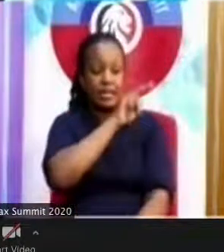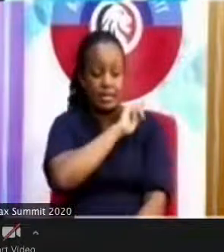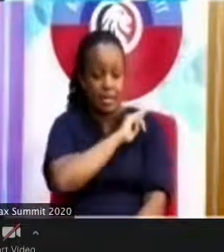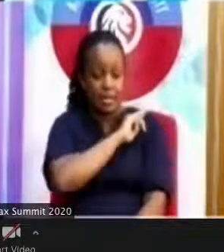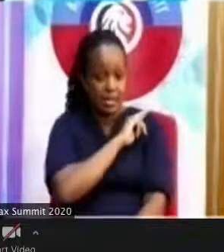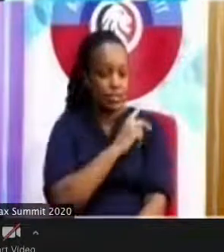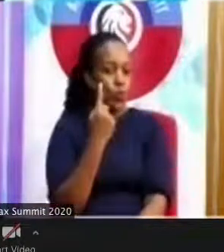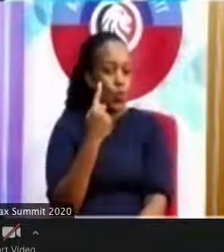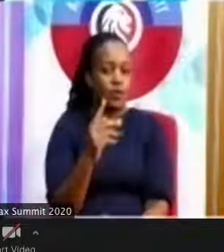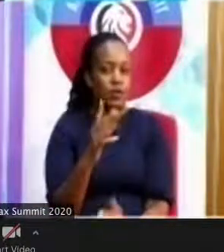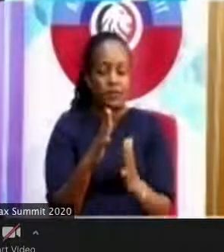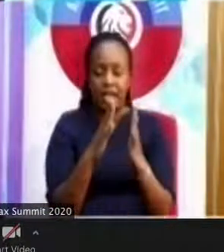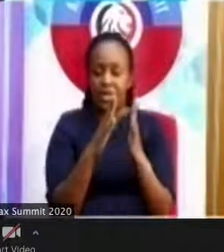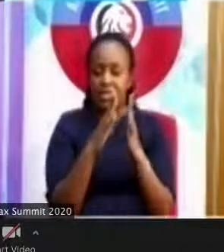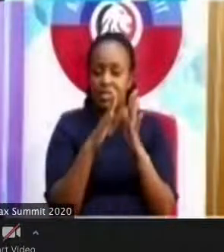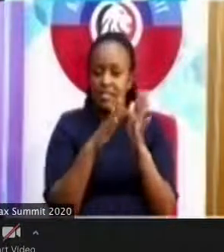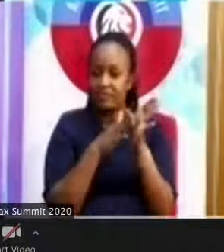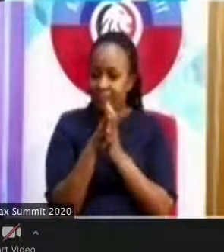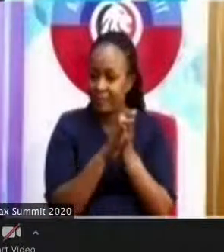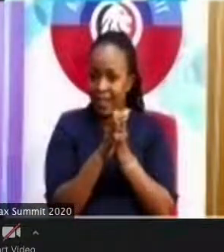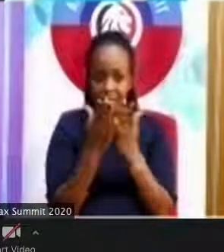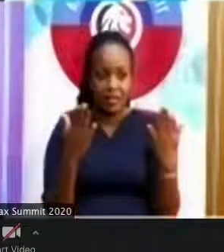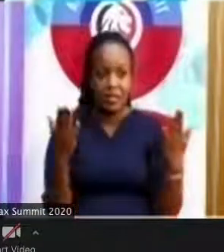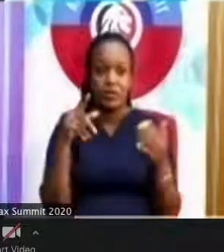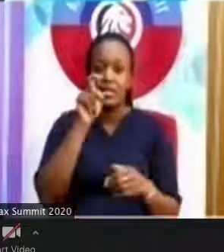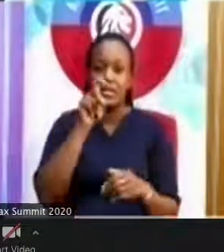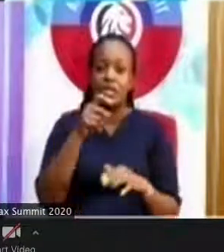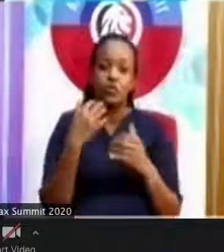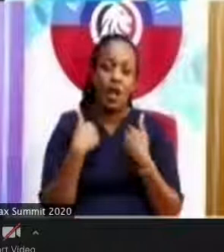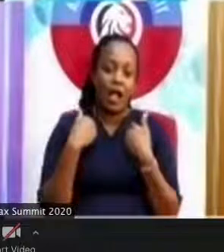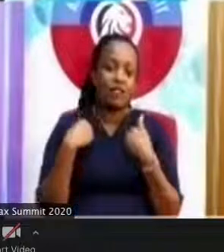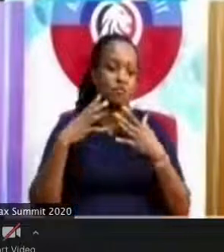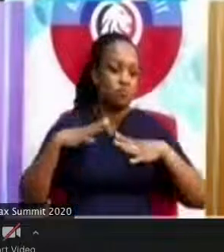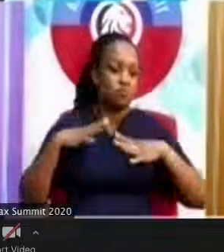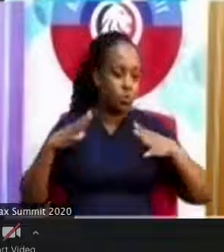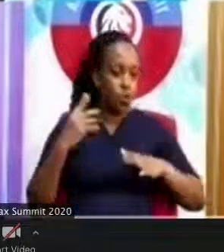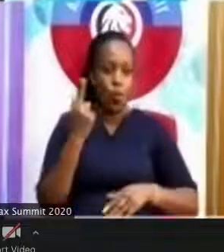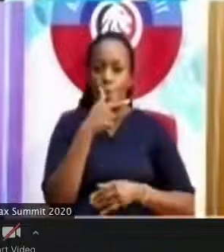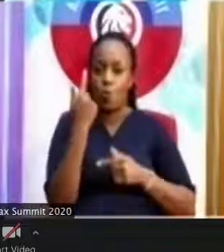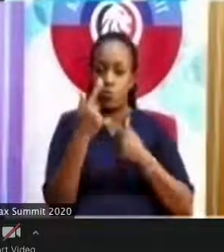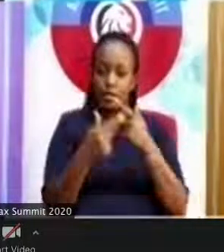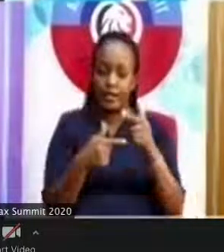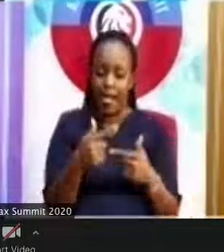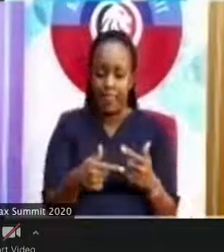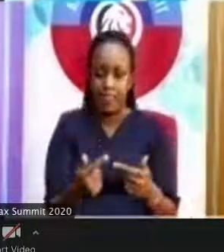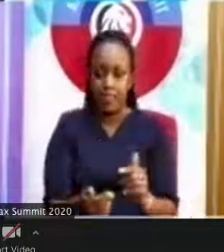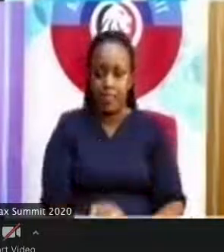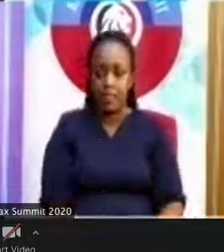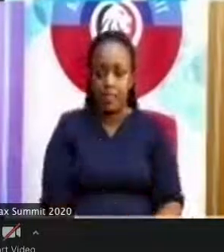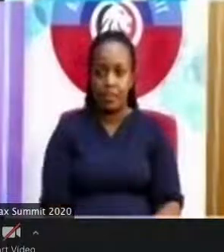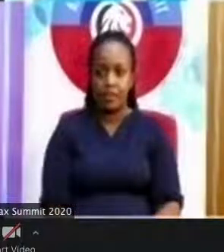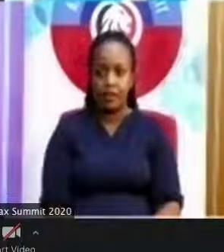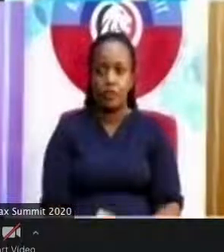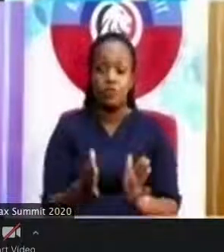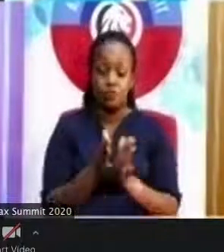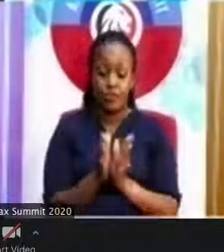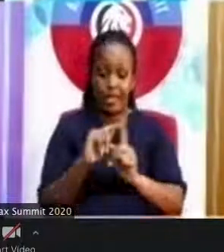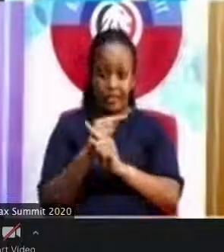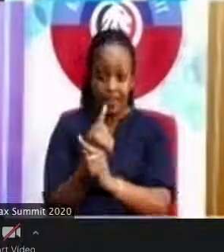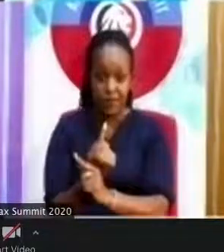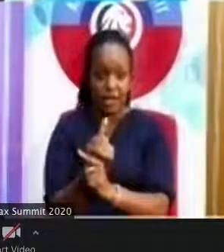And so we needed to put people who will run the alternative energy